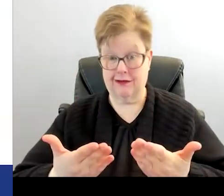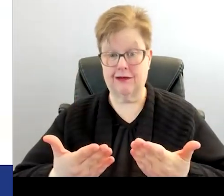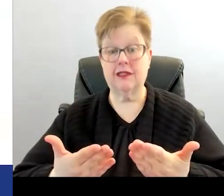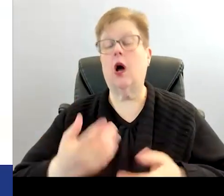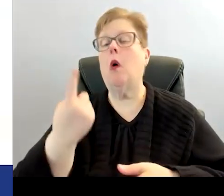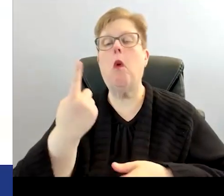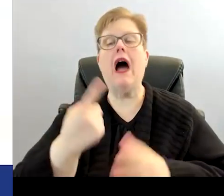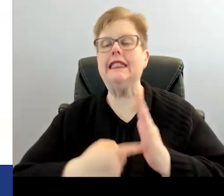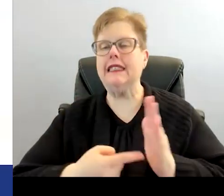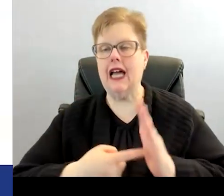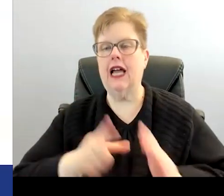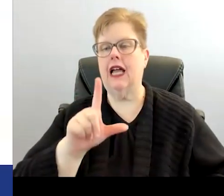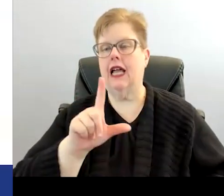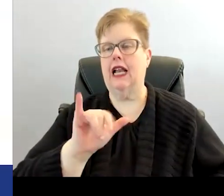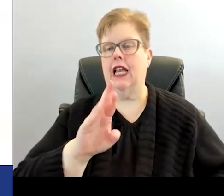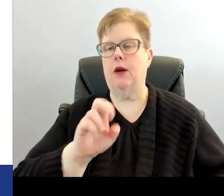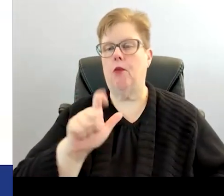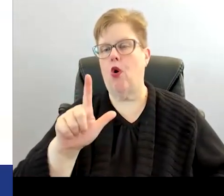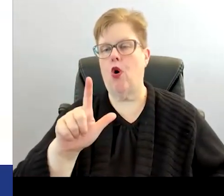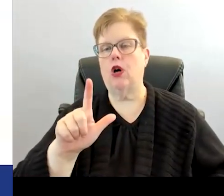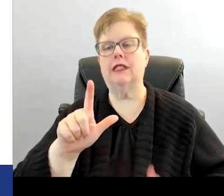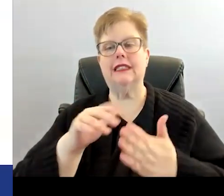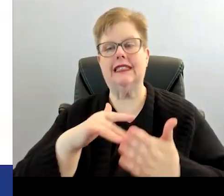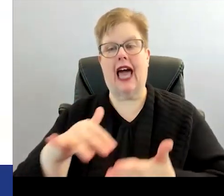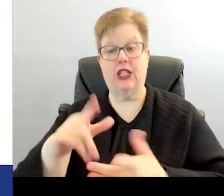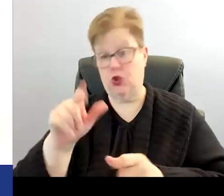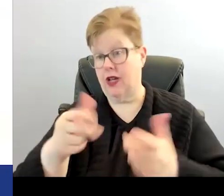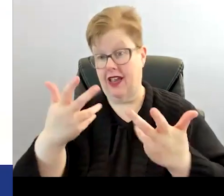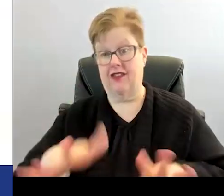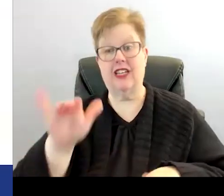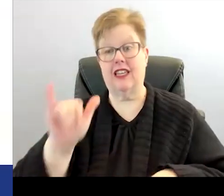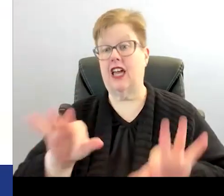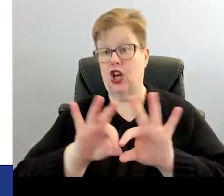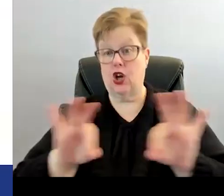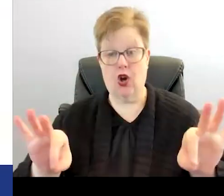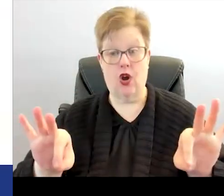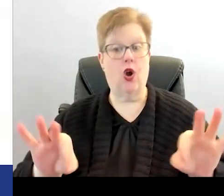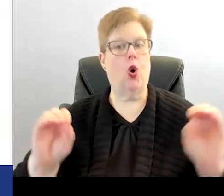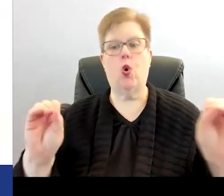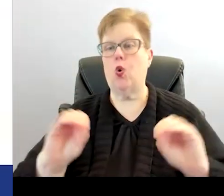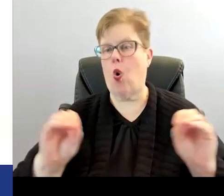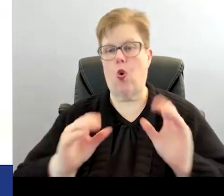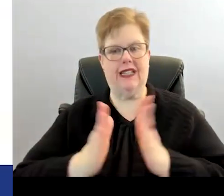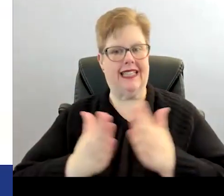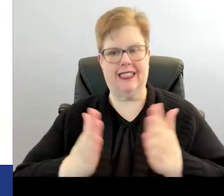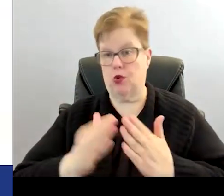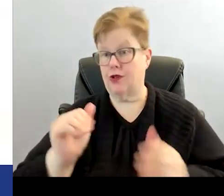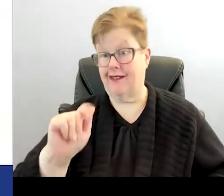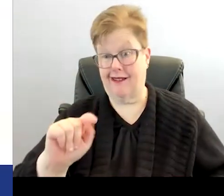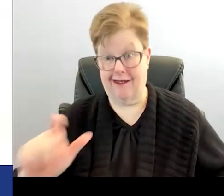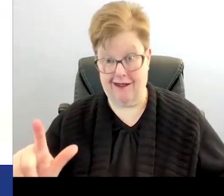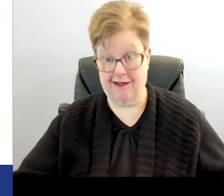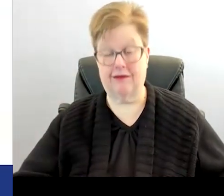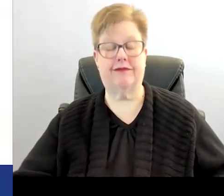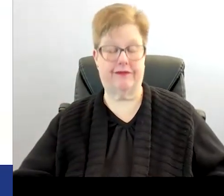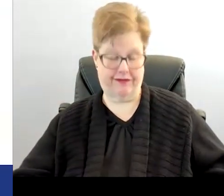for example, is liberal studies. You can finish that degree with no textbooks whatsoever.